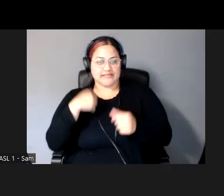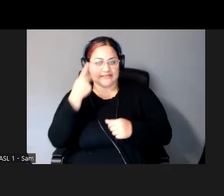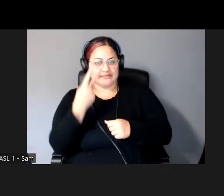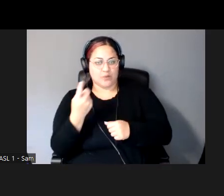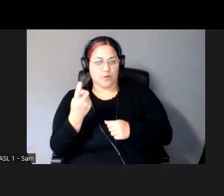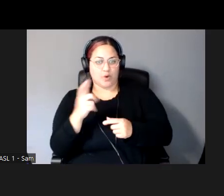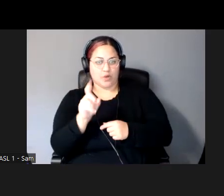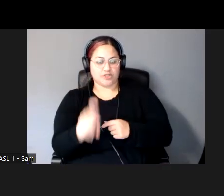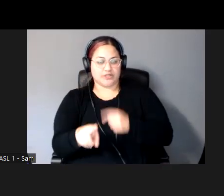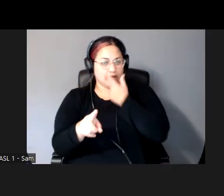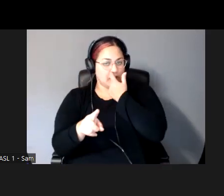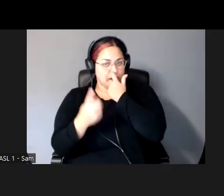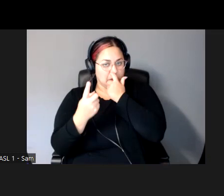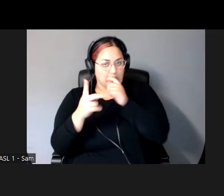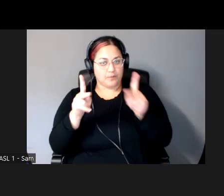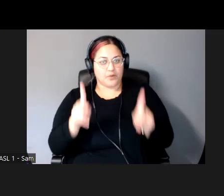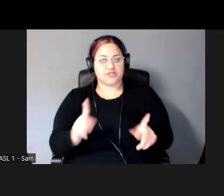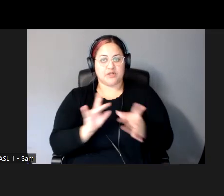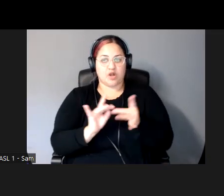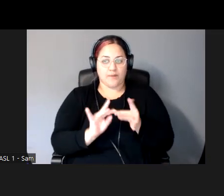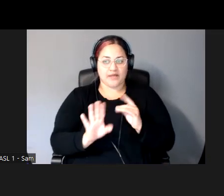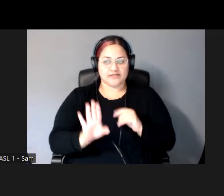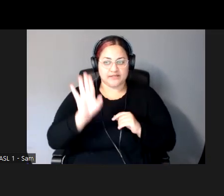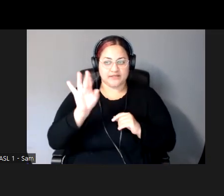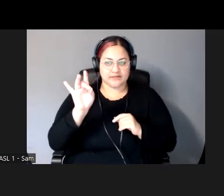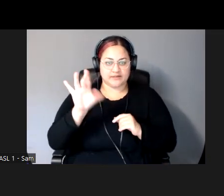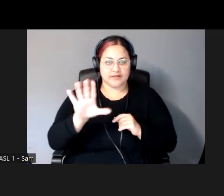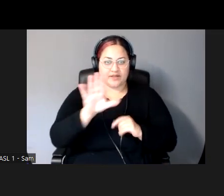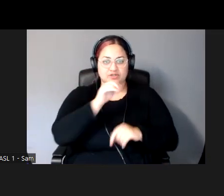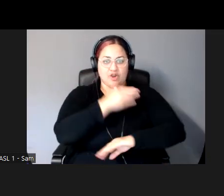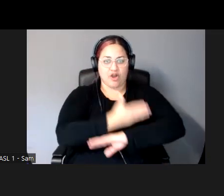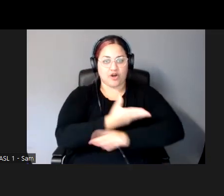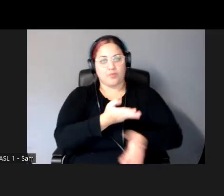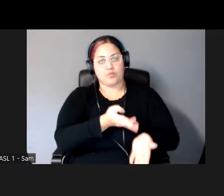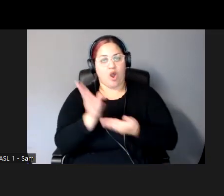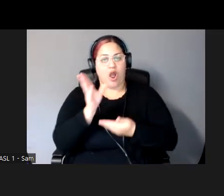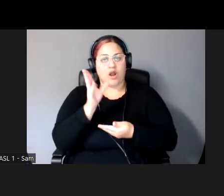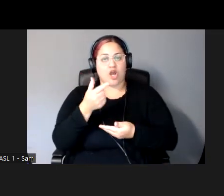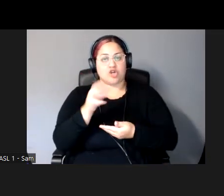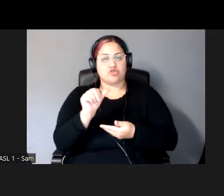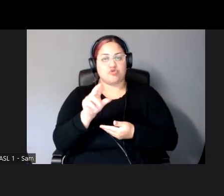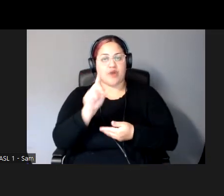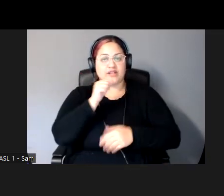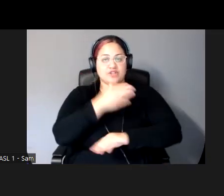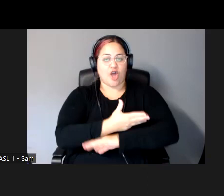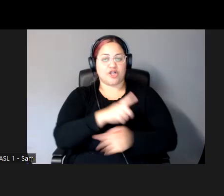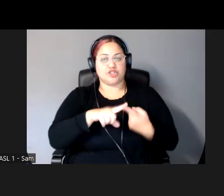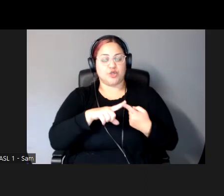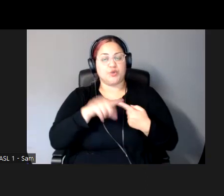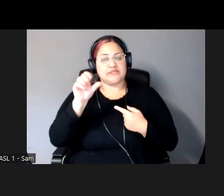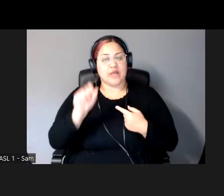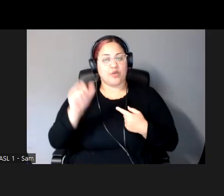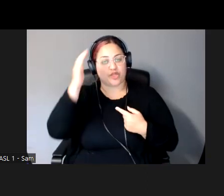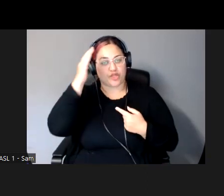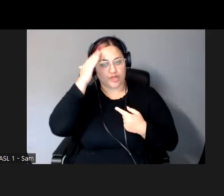There was just one person just made a comment that their daughter had taken their granddaughter back to another country, to South Korea,